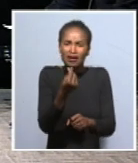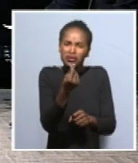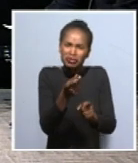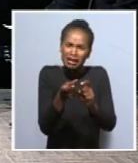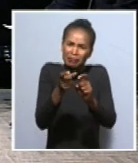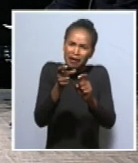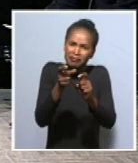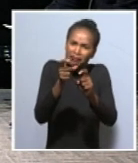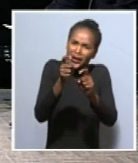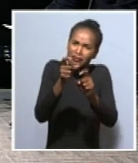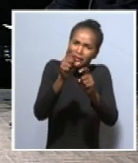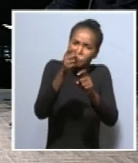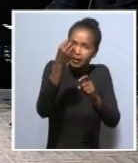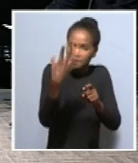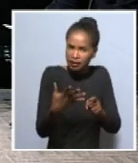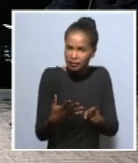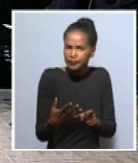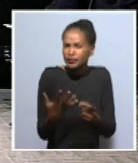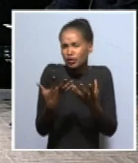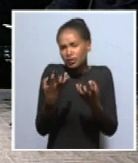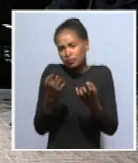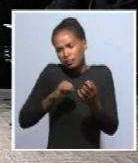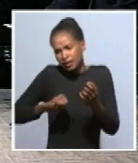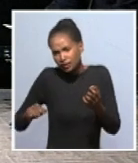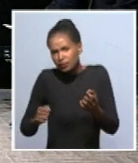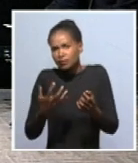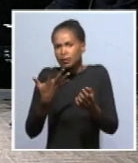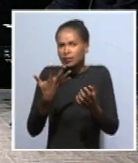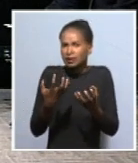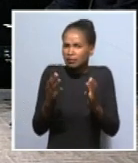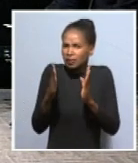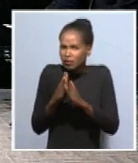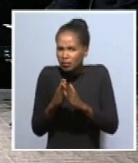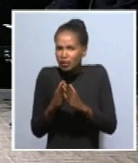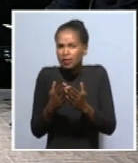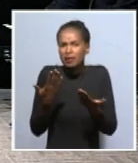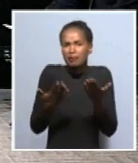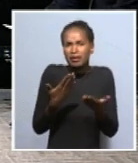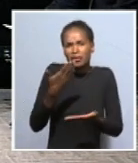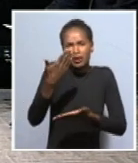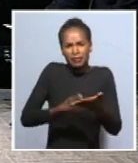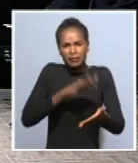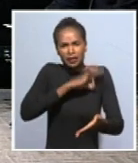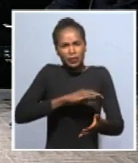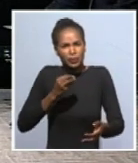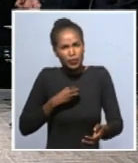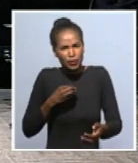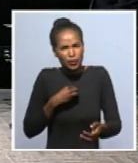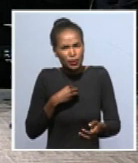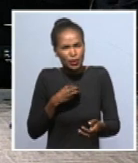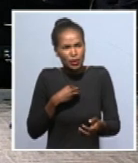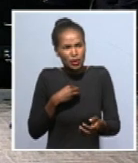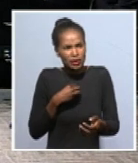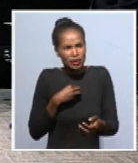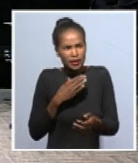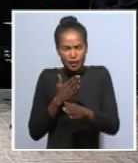considering now the collaterals, or if someone qualifies the payslip? I just want clarity on that. Just one moment